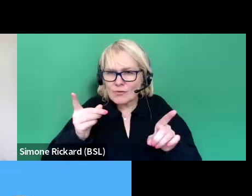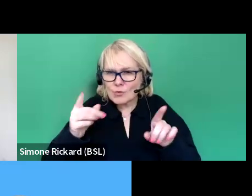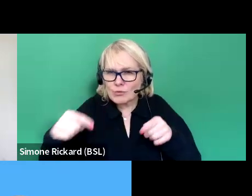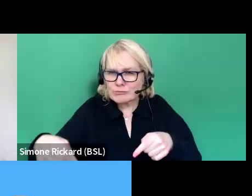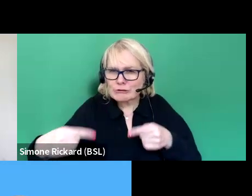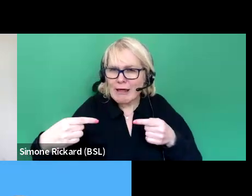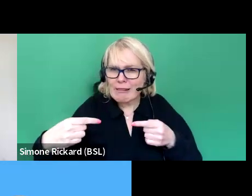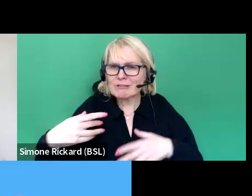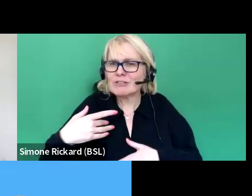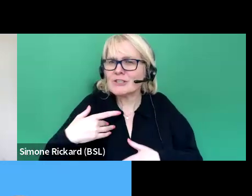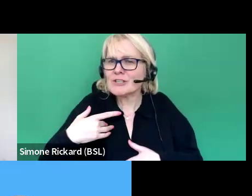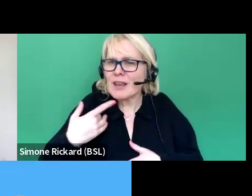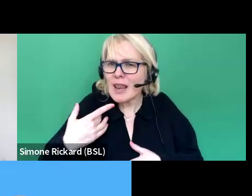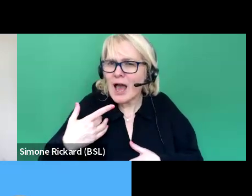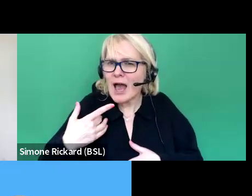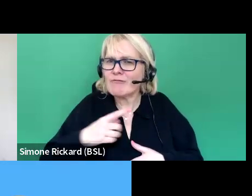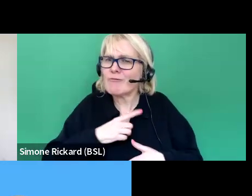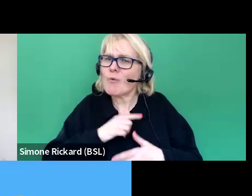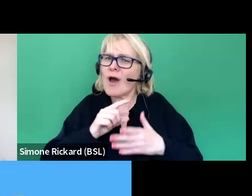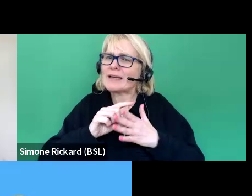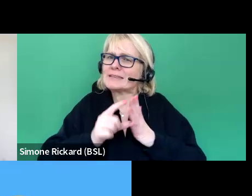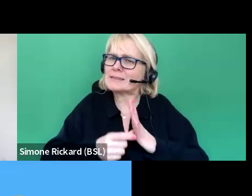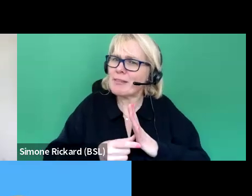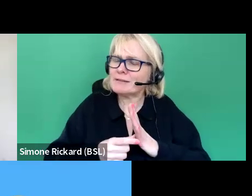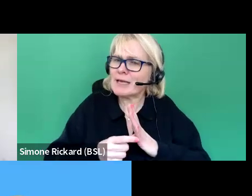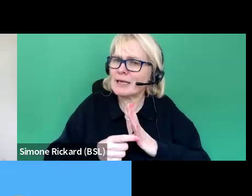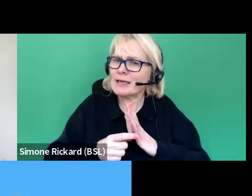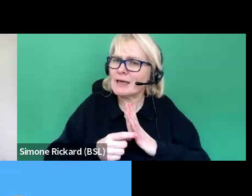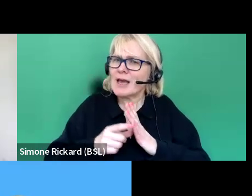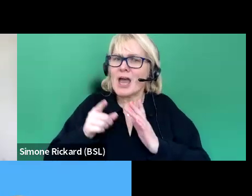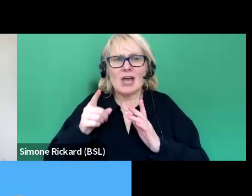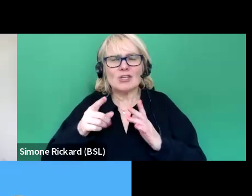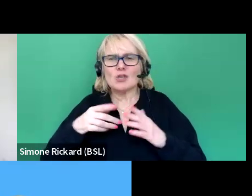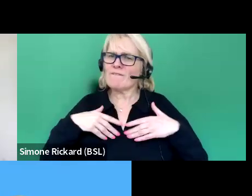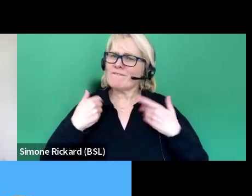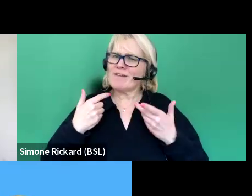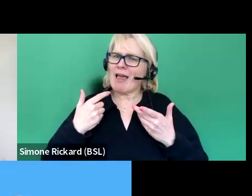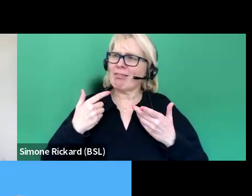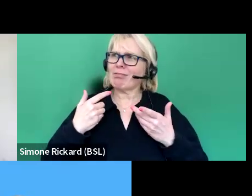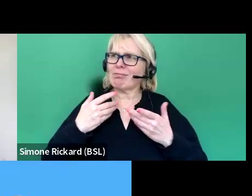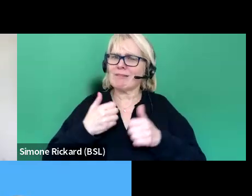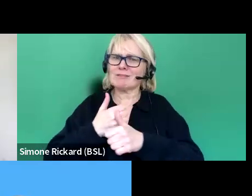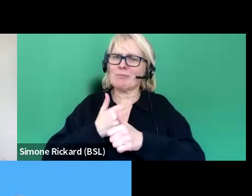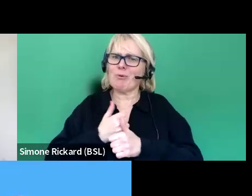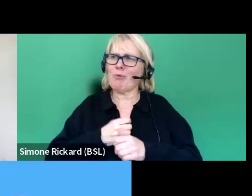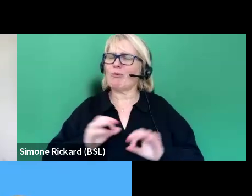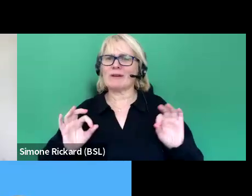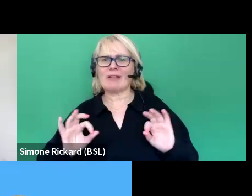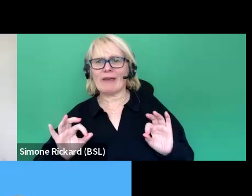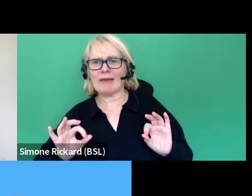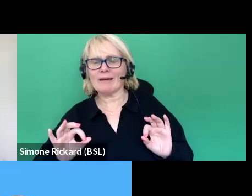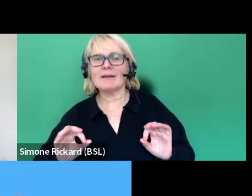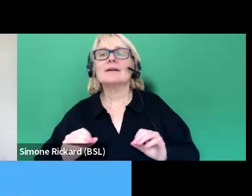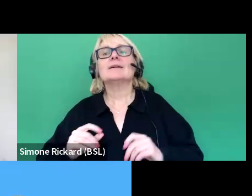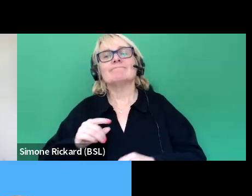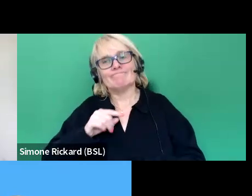in life due to your disability that made you feel unsupported? And I think we all have the same answer to this question, but